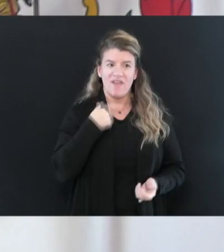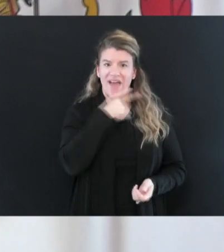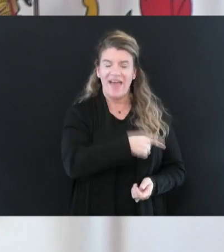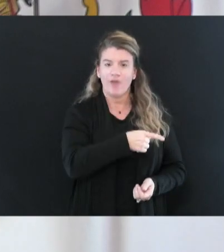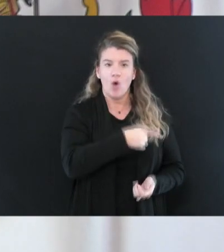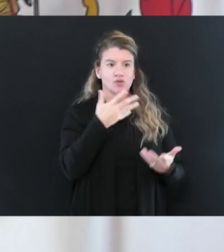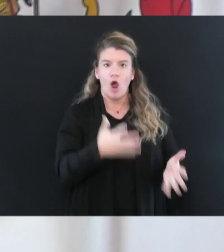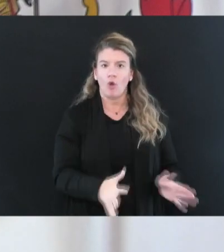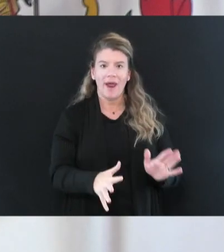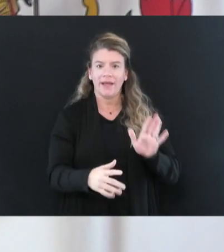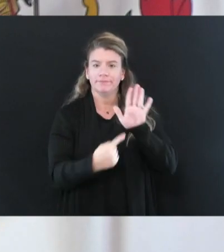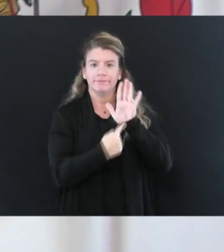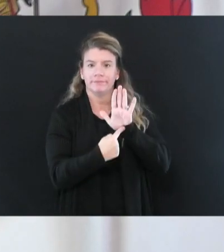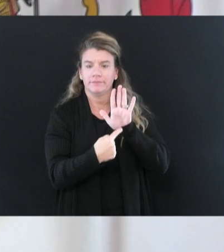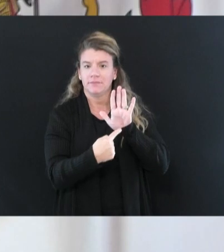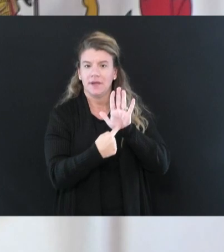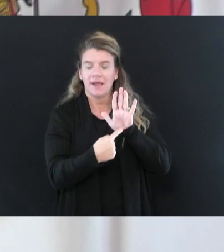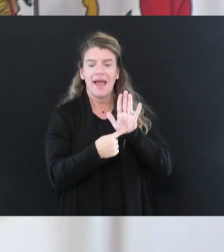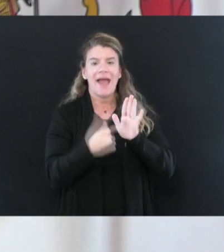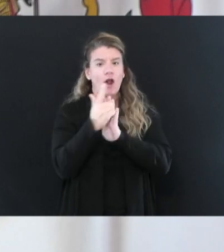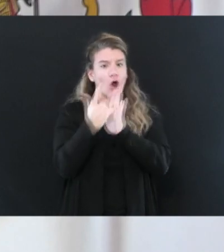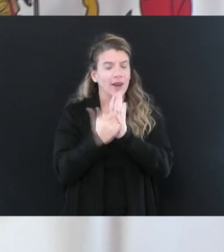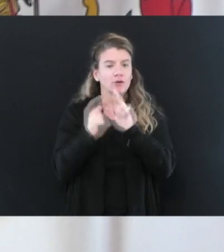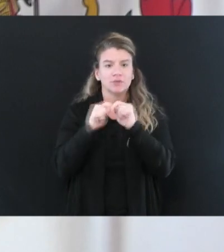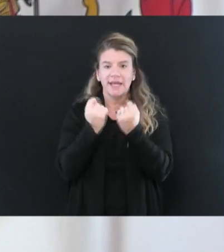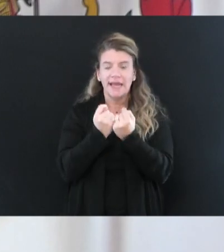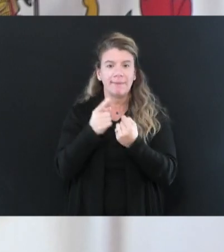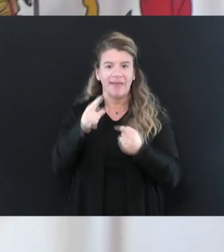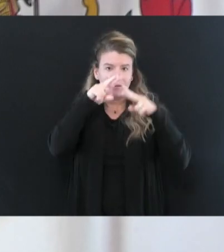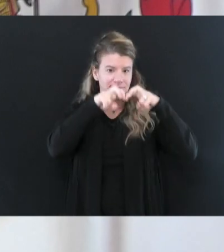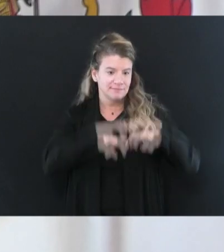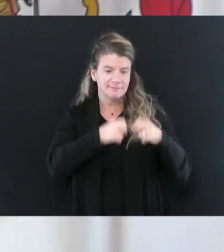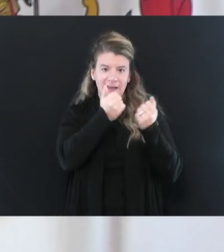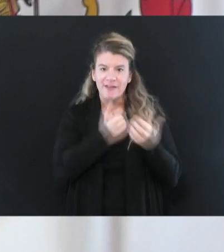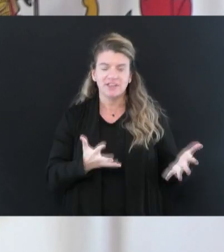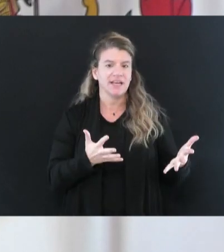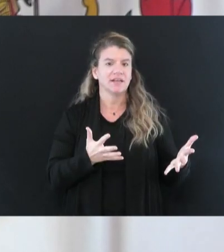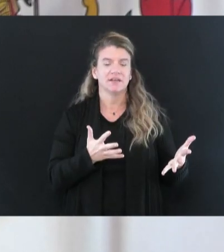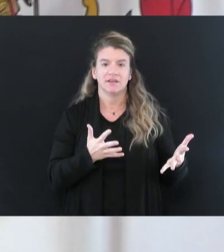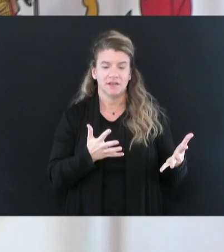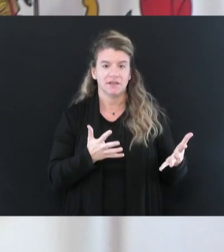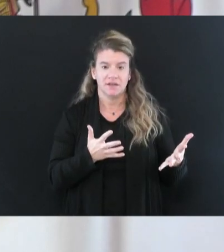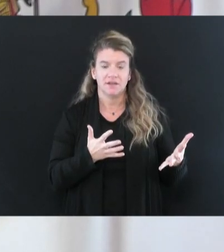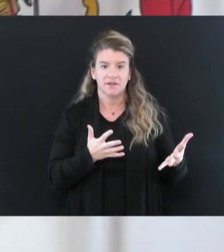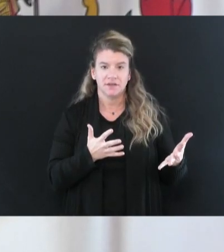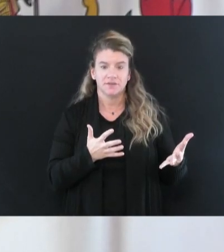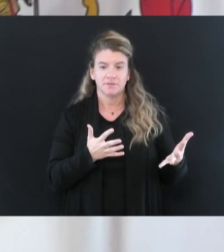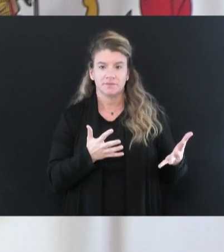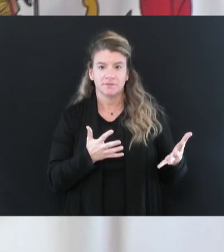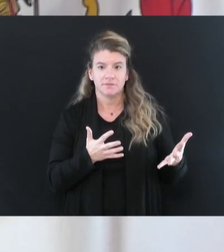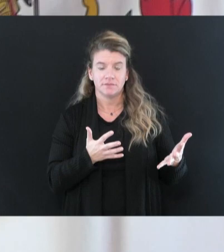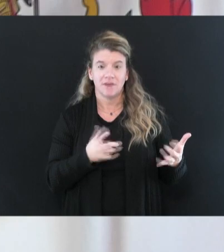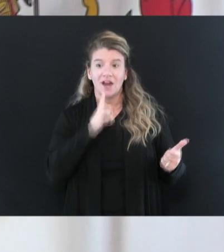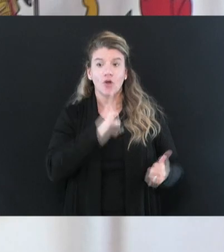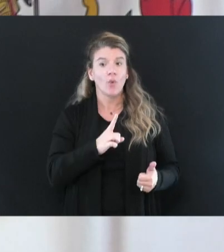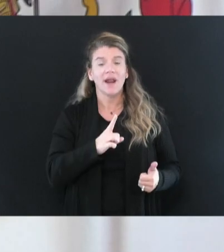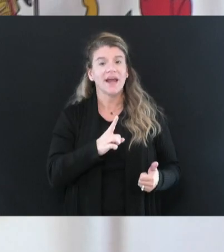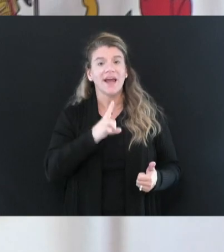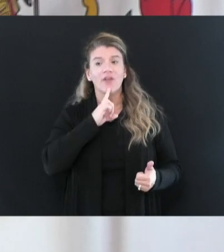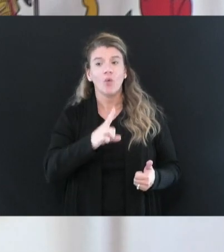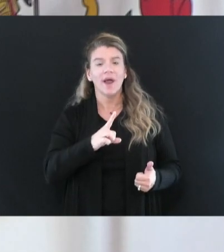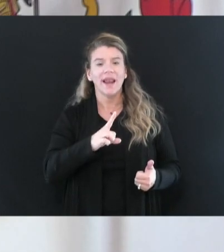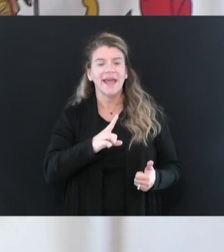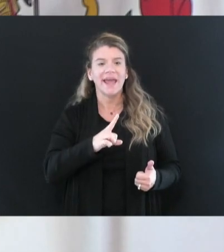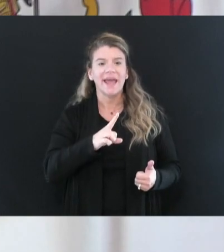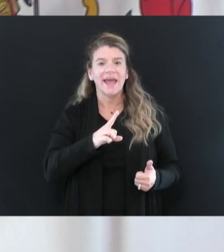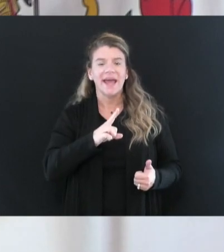and our legal team, vetted those guidelines, and I think they're really just an